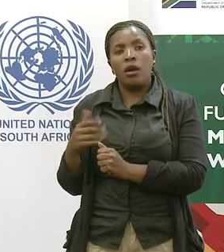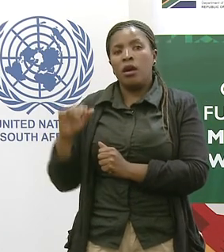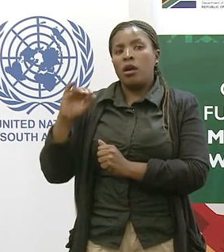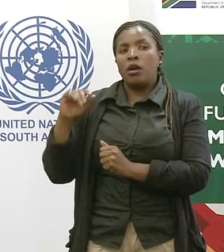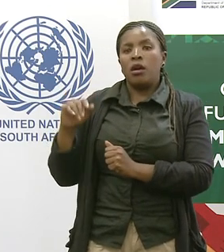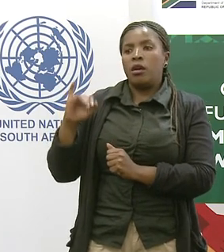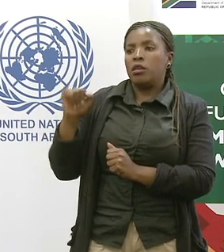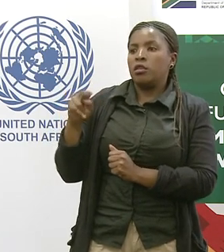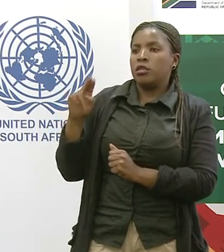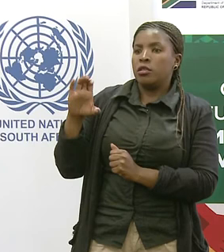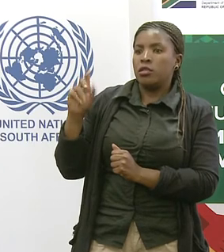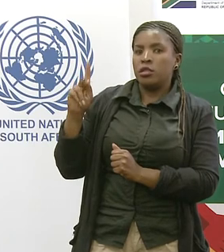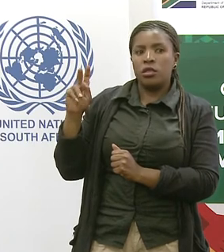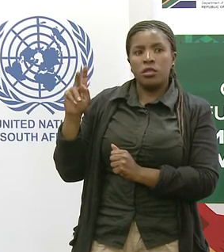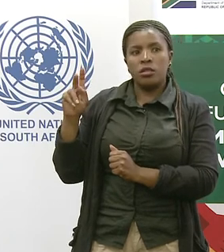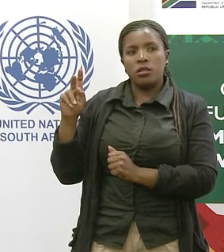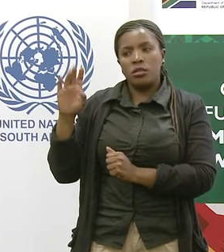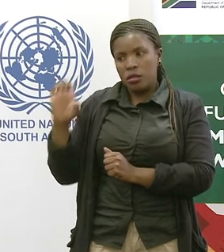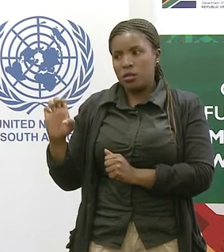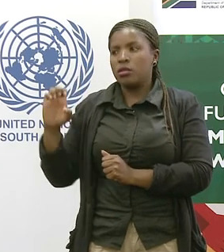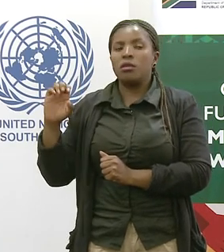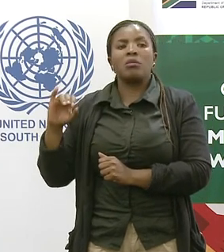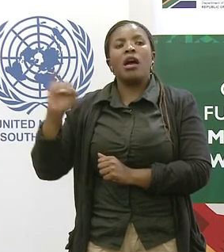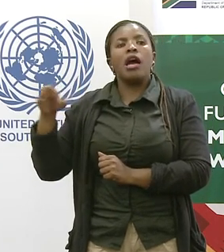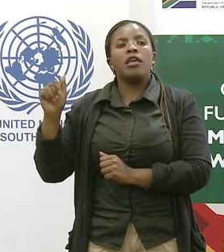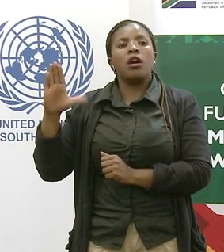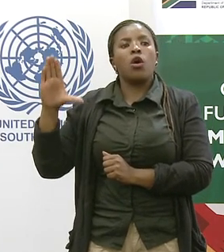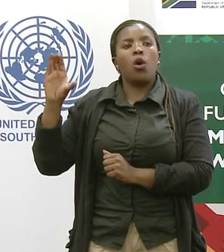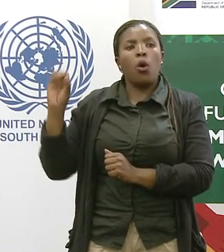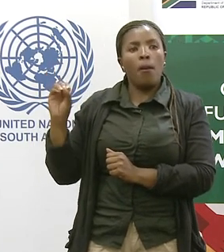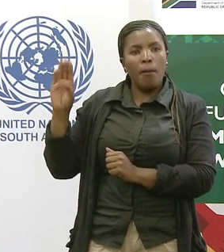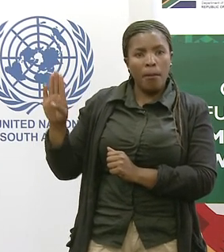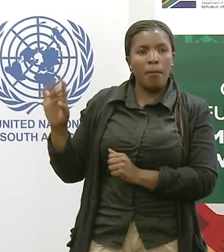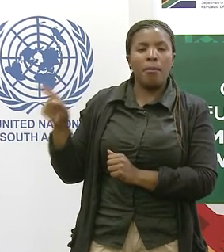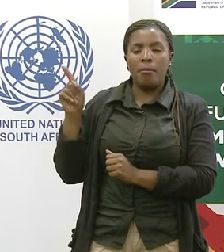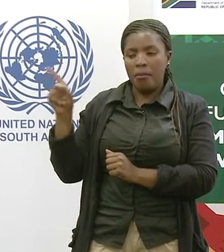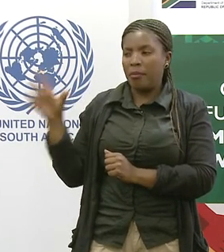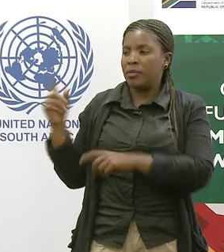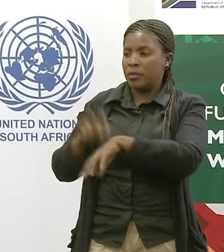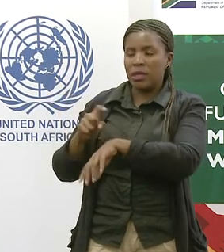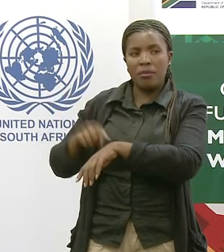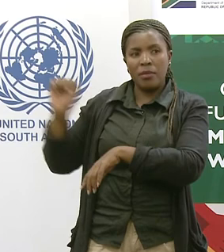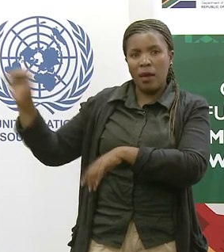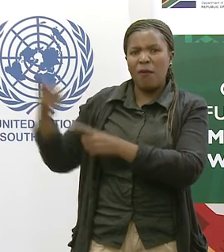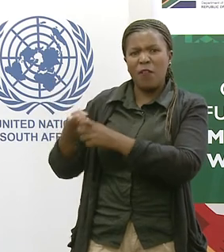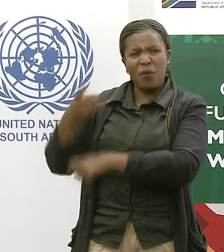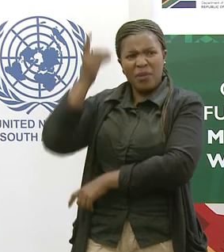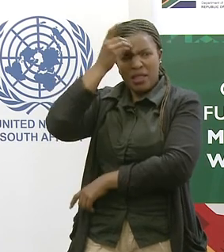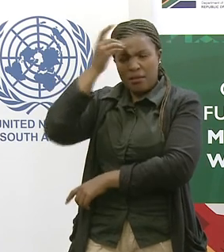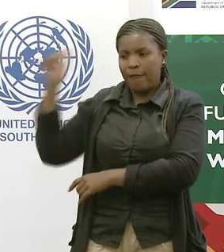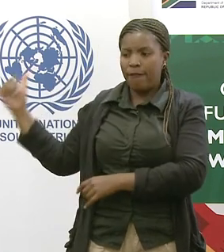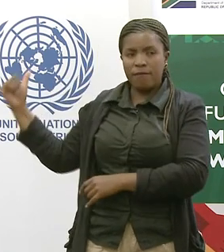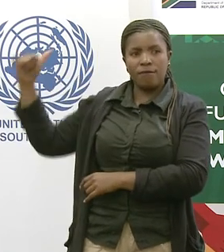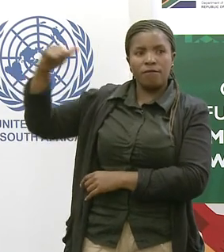and his wife for taking the time out. They flew in from Durban this